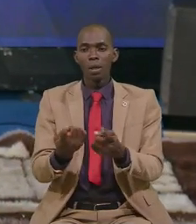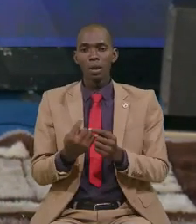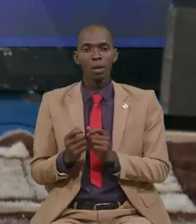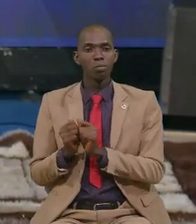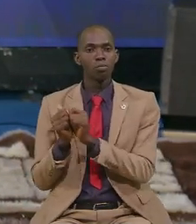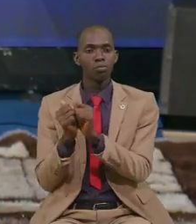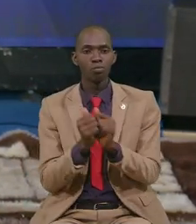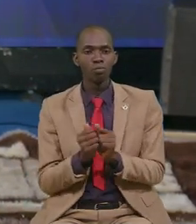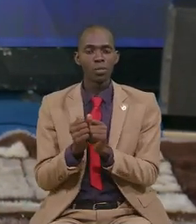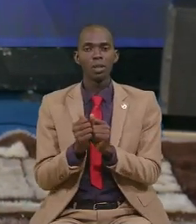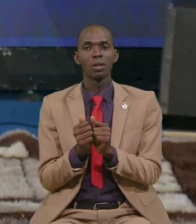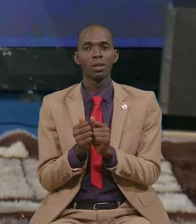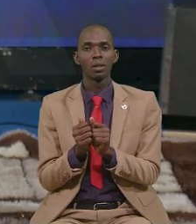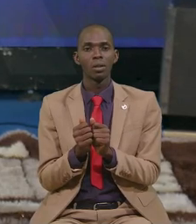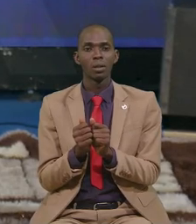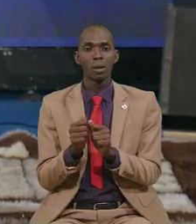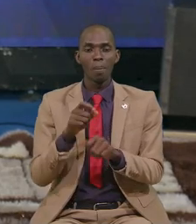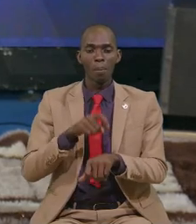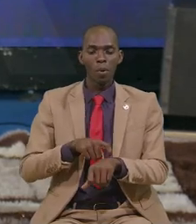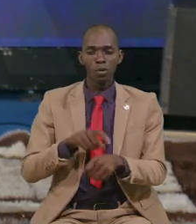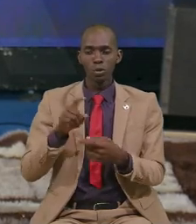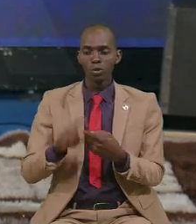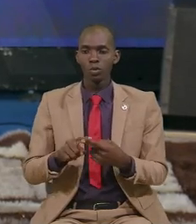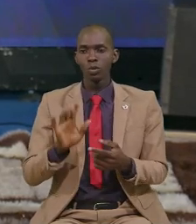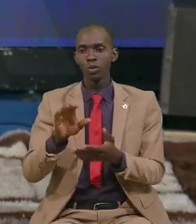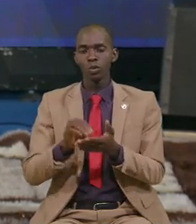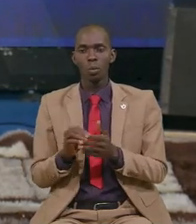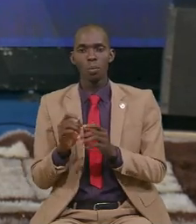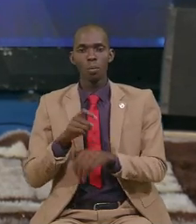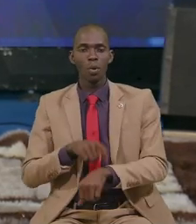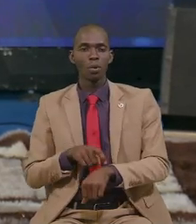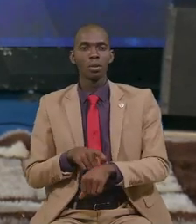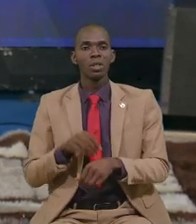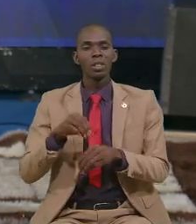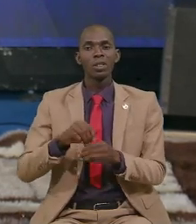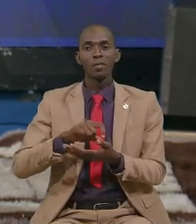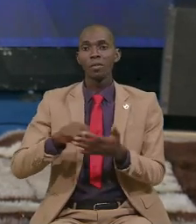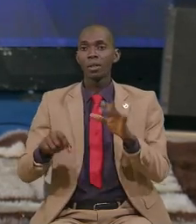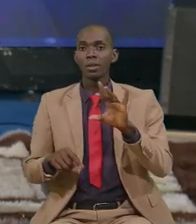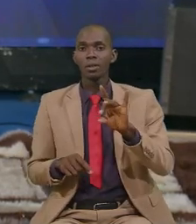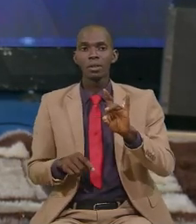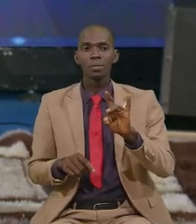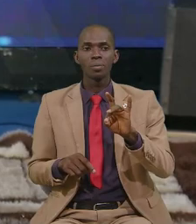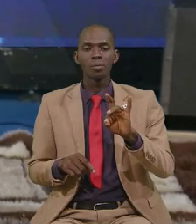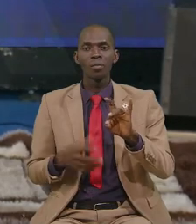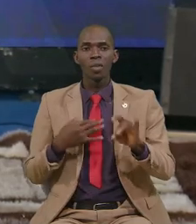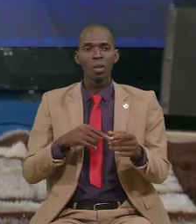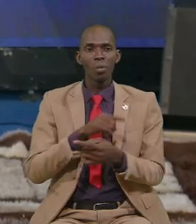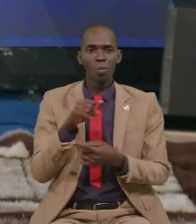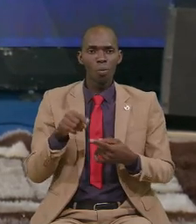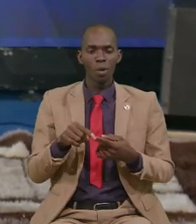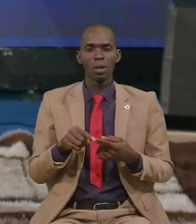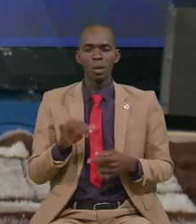together, bone to his bone." In verse 8, it says, "And when